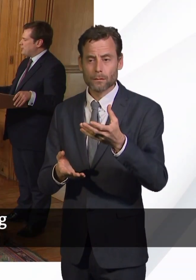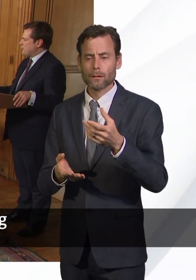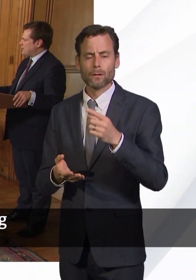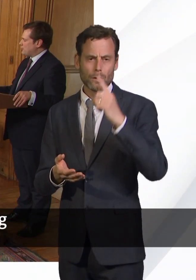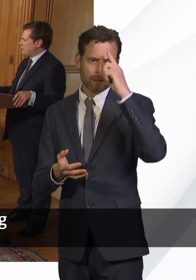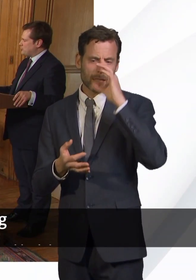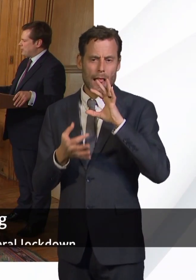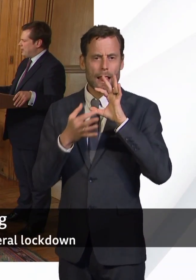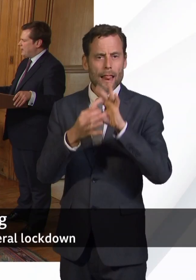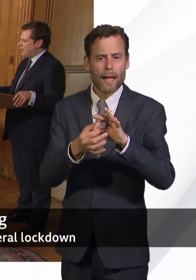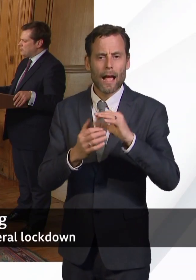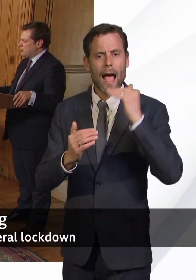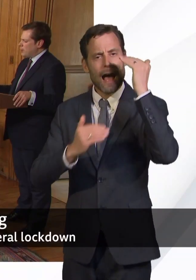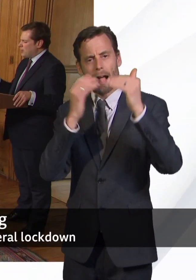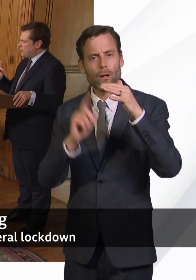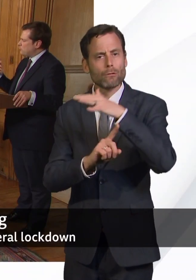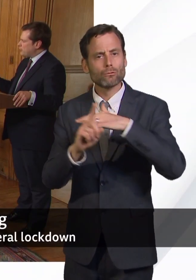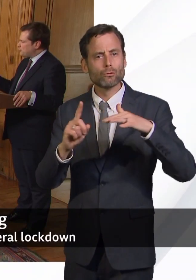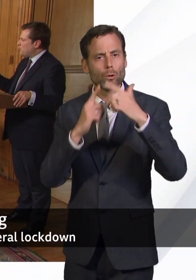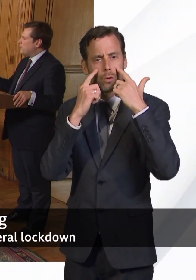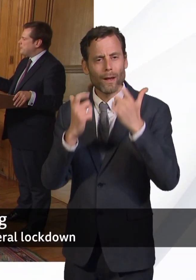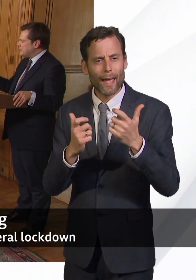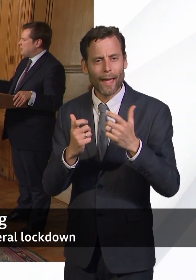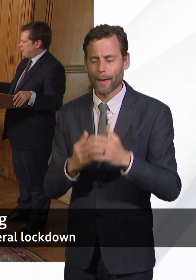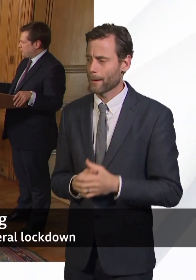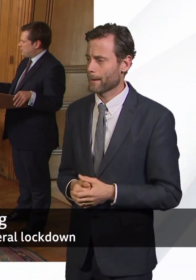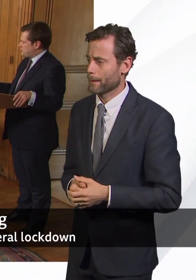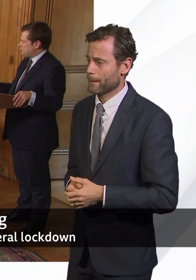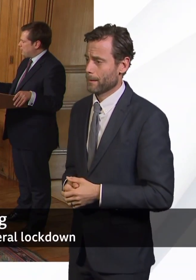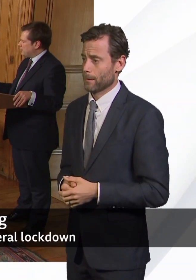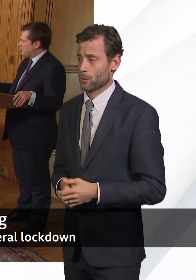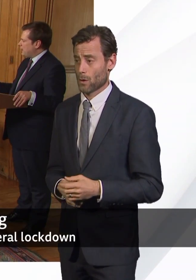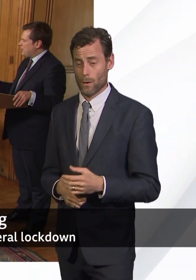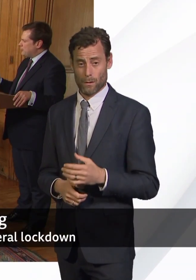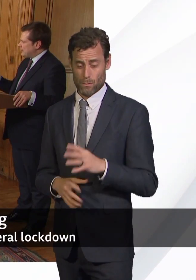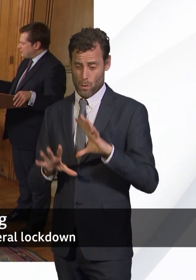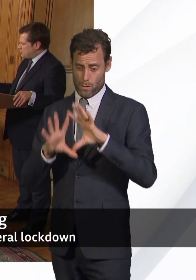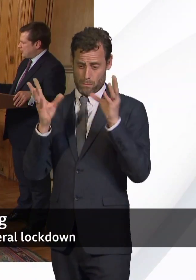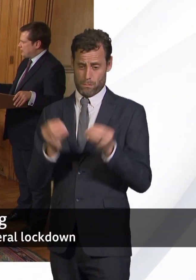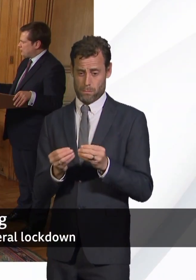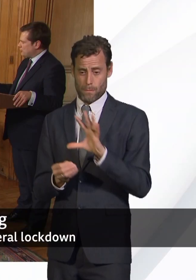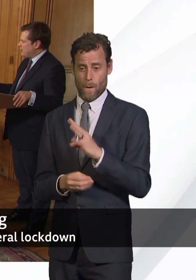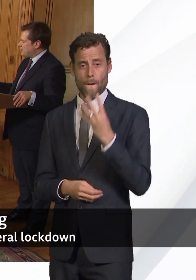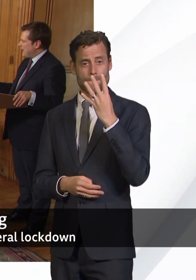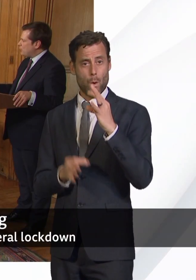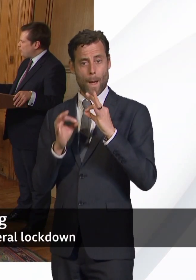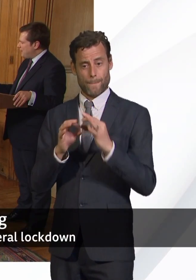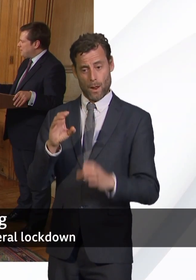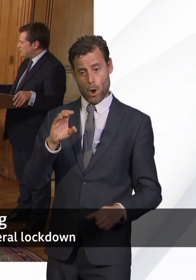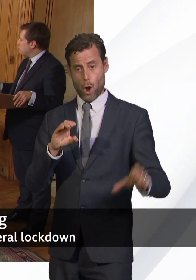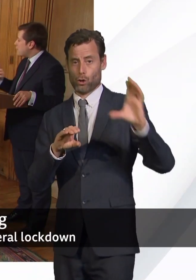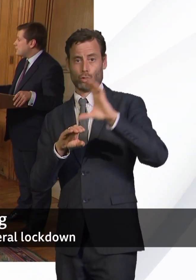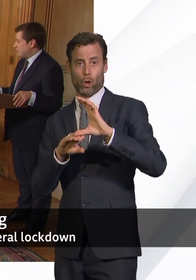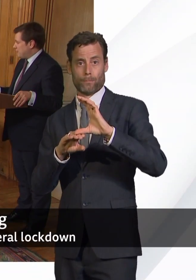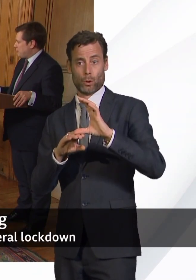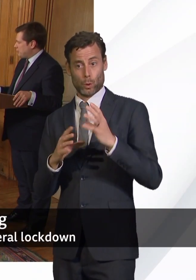responsibility for adult social care. So there's almost £4 billion of additional funding that's been given to councils to help them